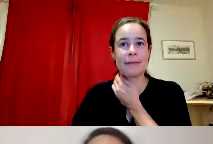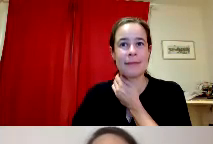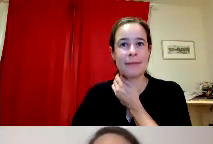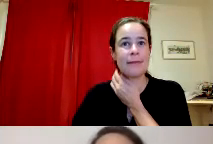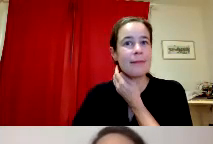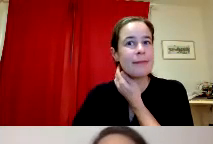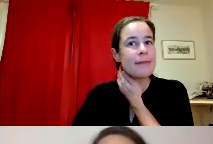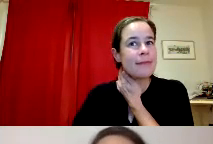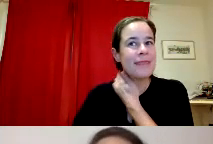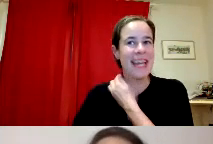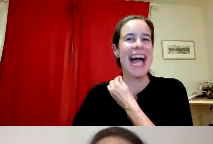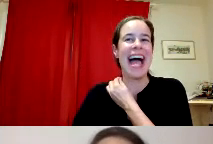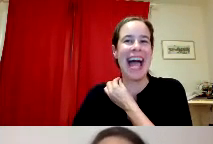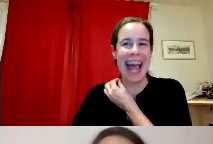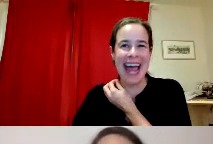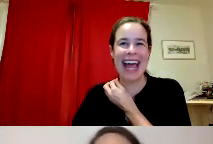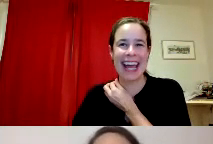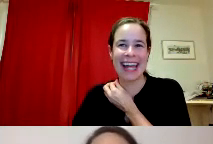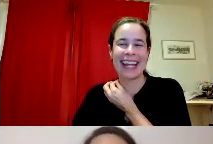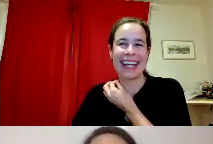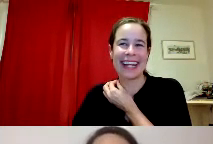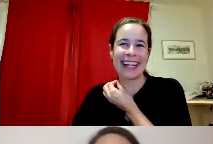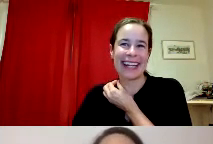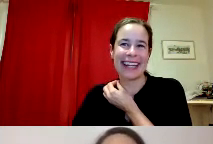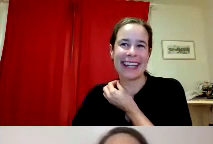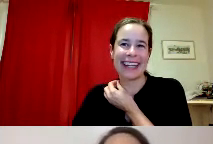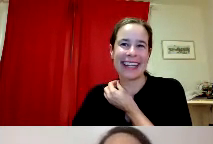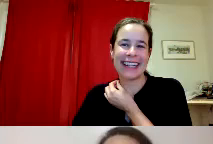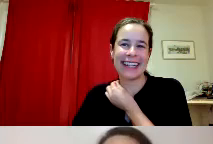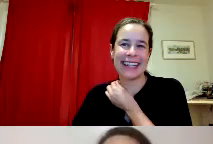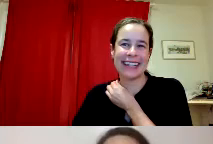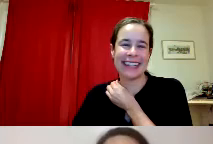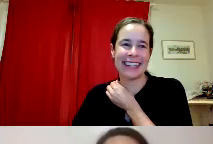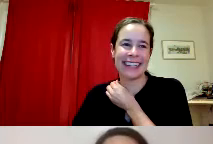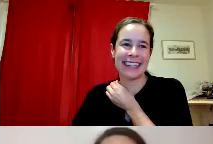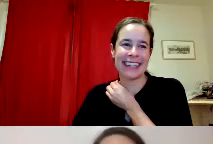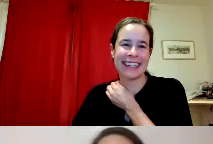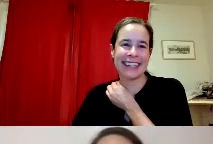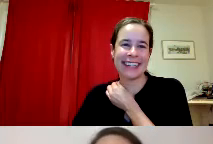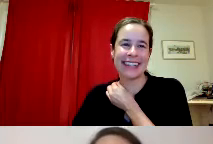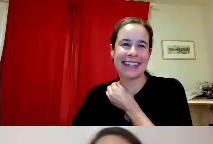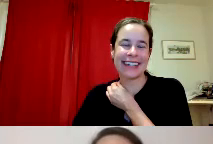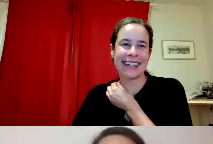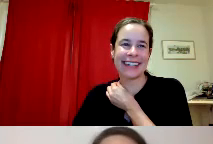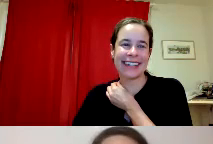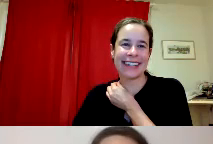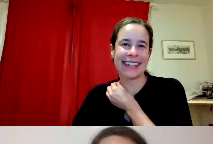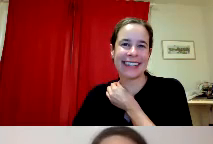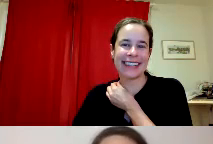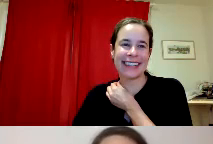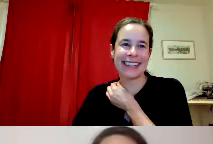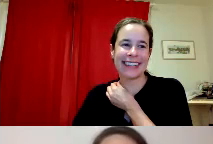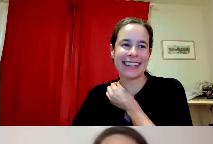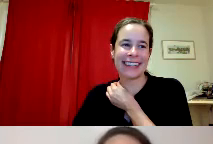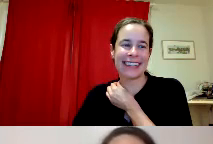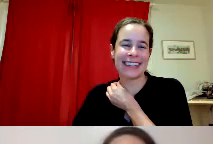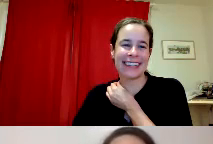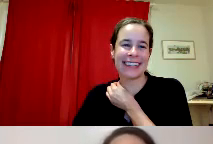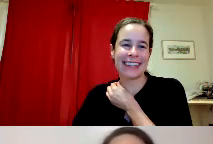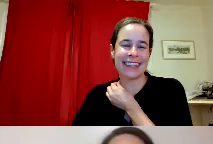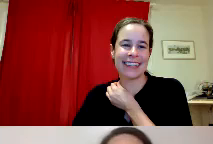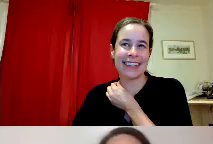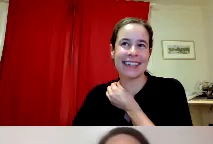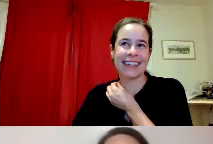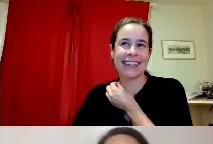about more time at home with their baby, less visitors, cherishing that time, especially with people off work.